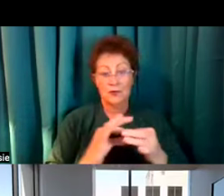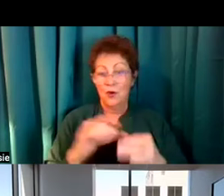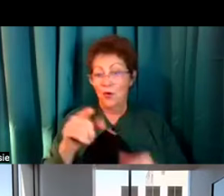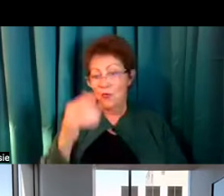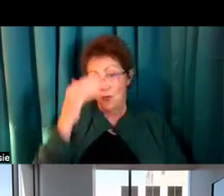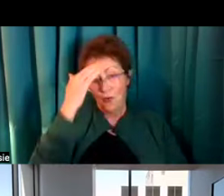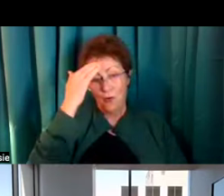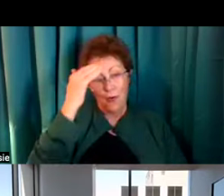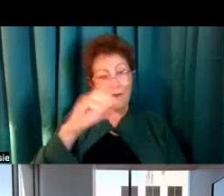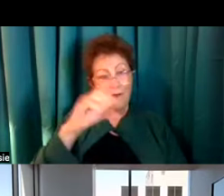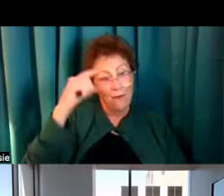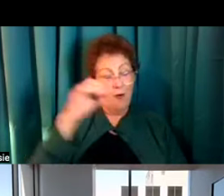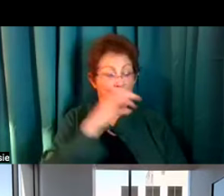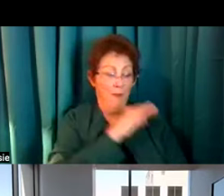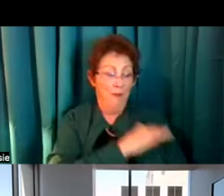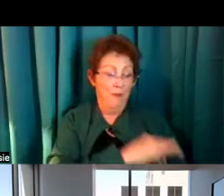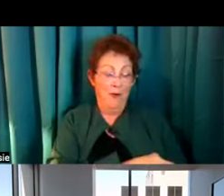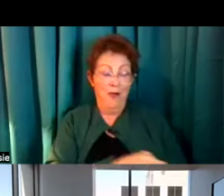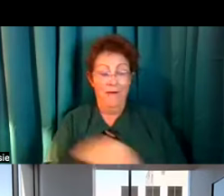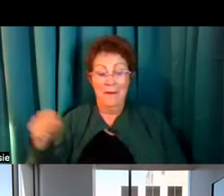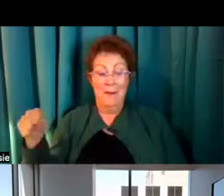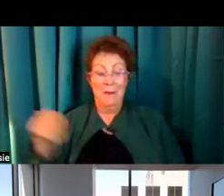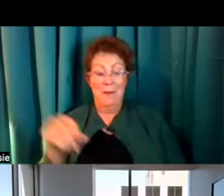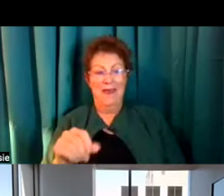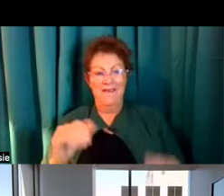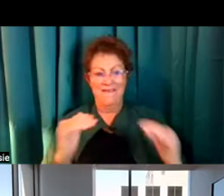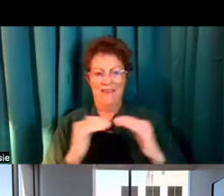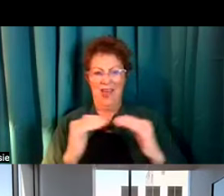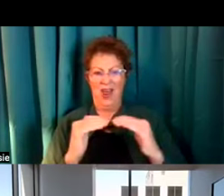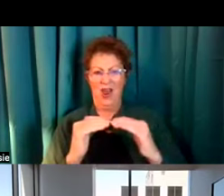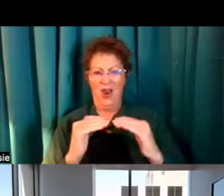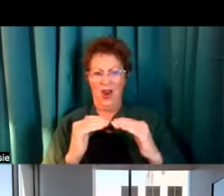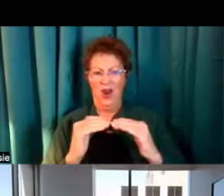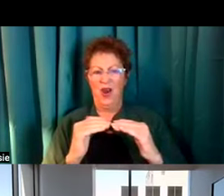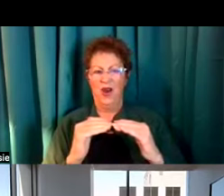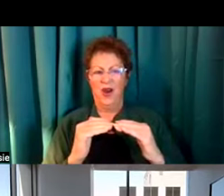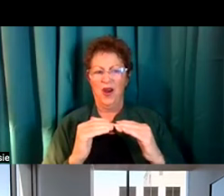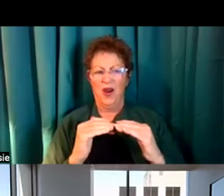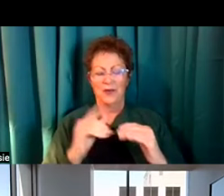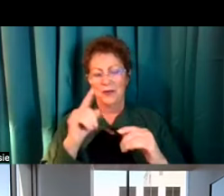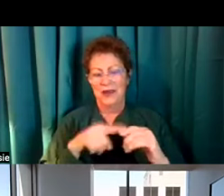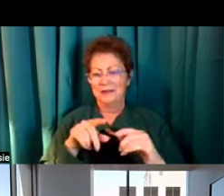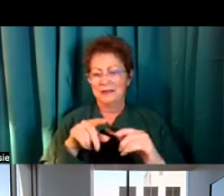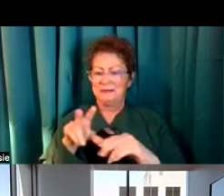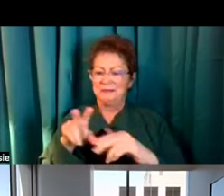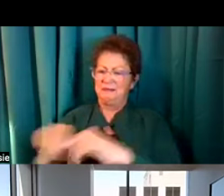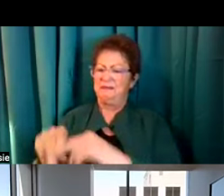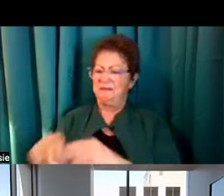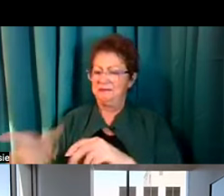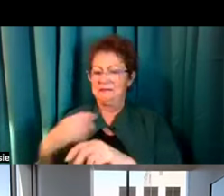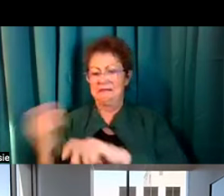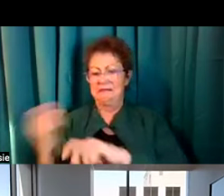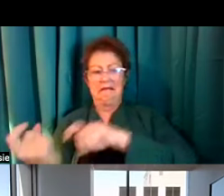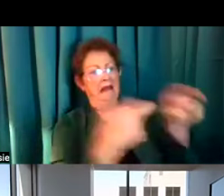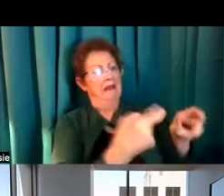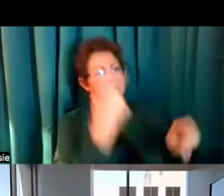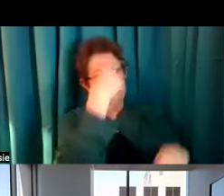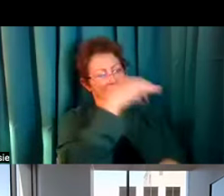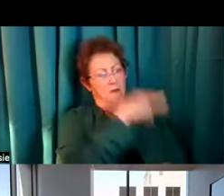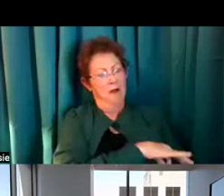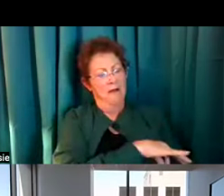that the for-profit is paying fair market value for what it's getting from the nonprofit. You can't just give it away to the